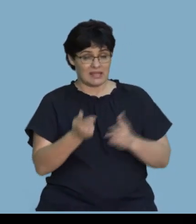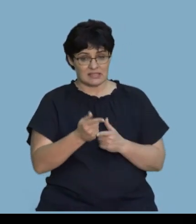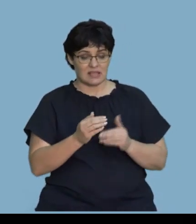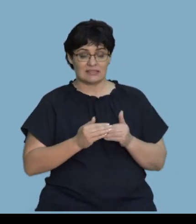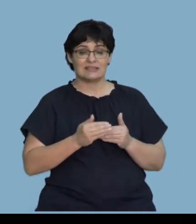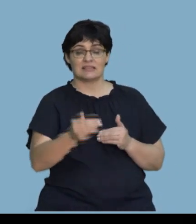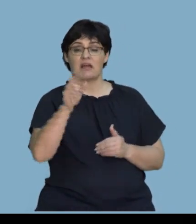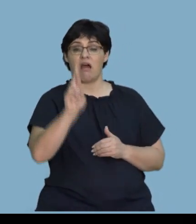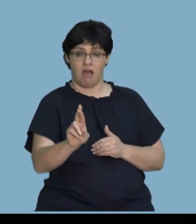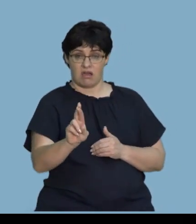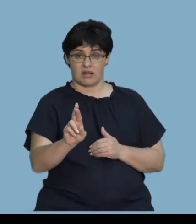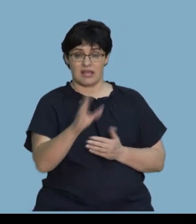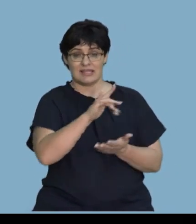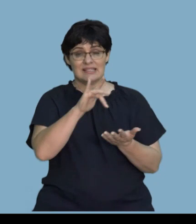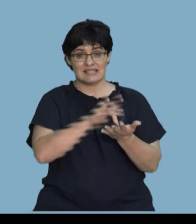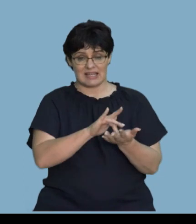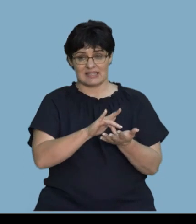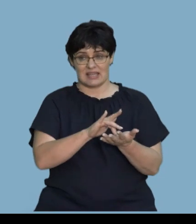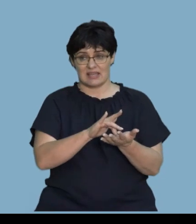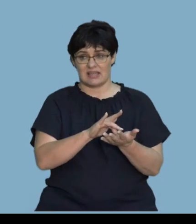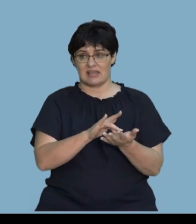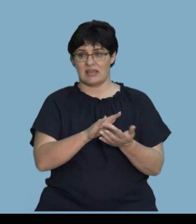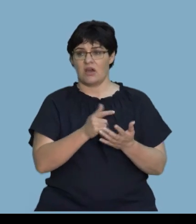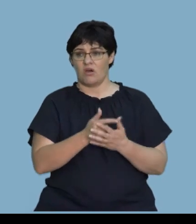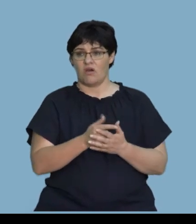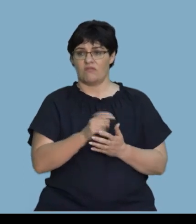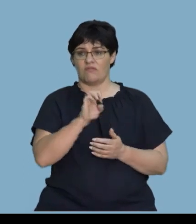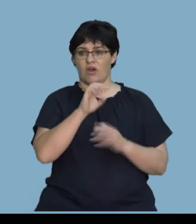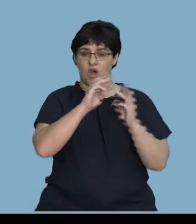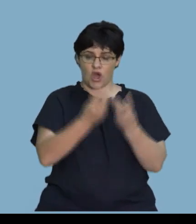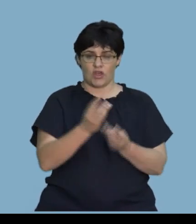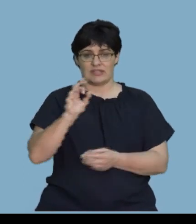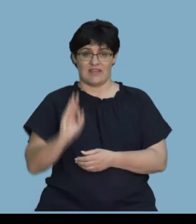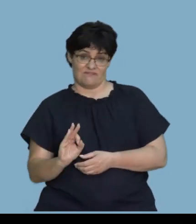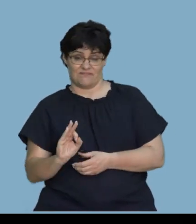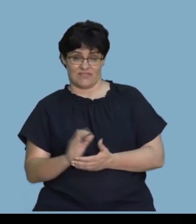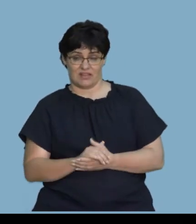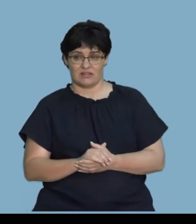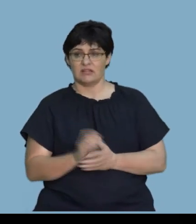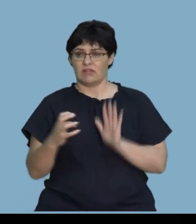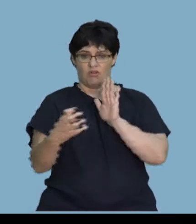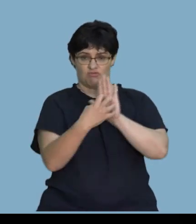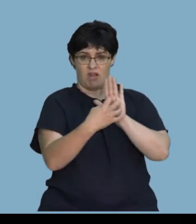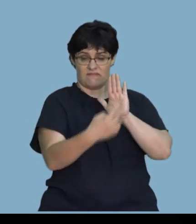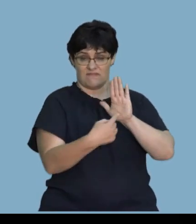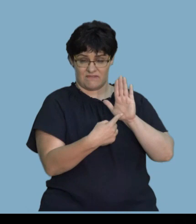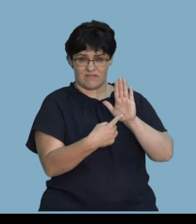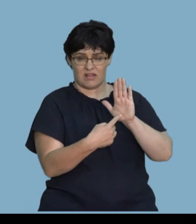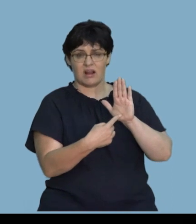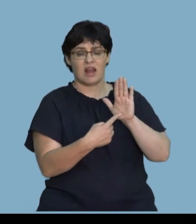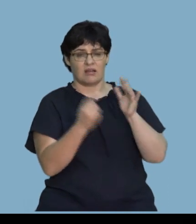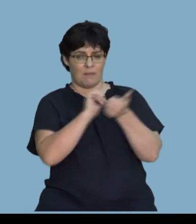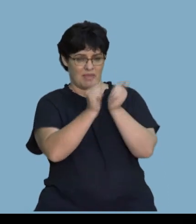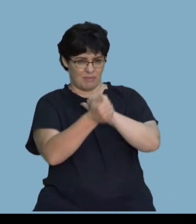distance r and the center of the Earth is F. So let's go quickly to that. Here's the graph that shows the